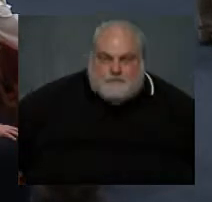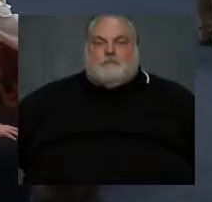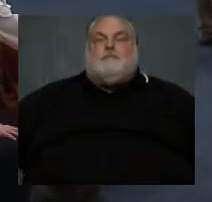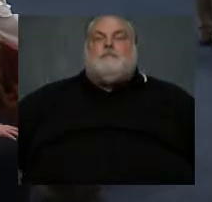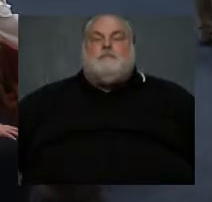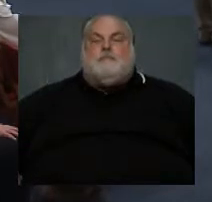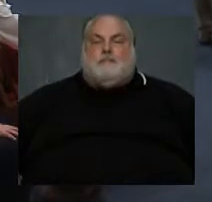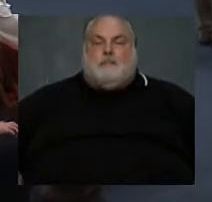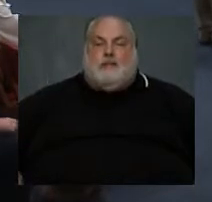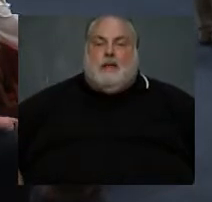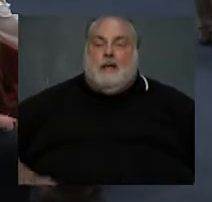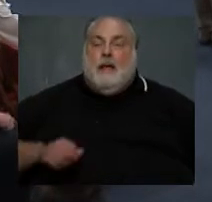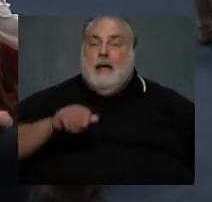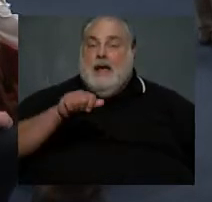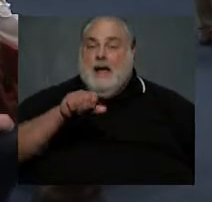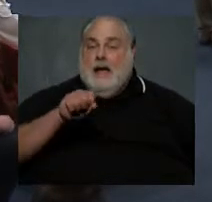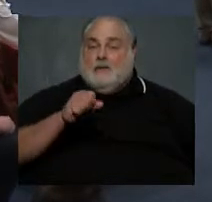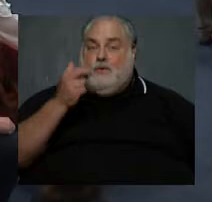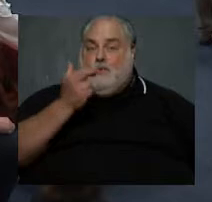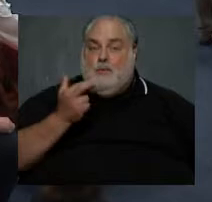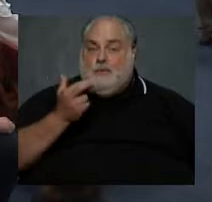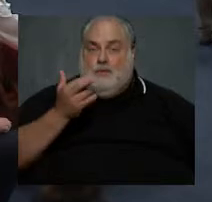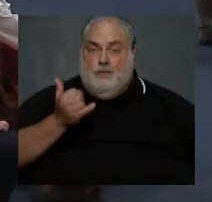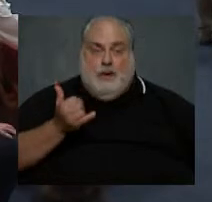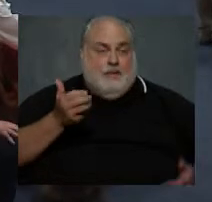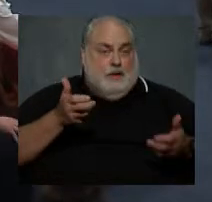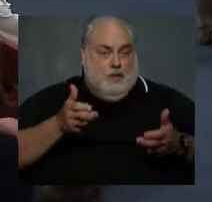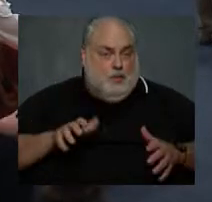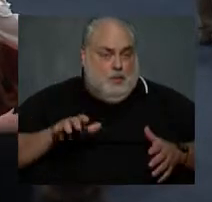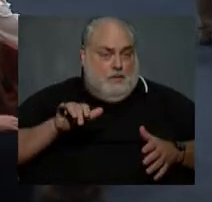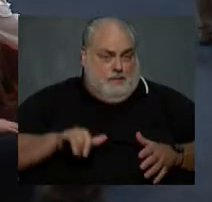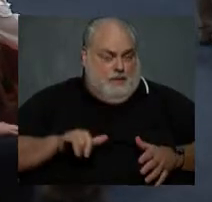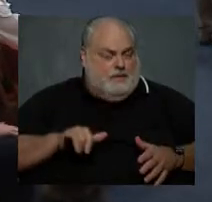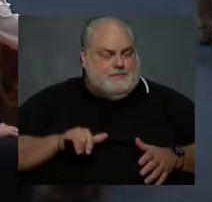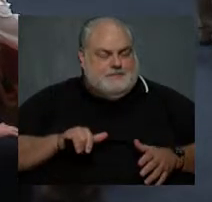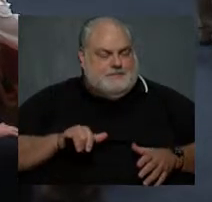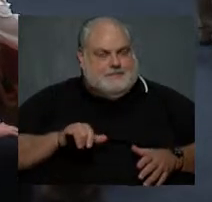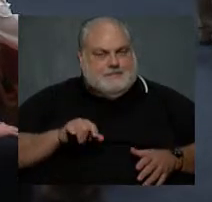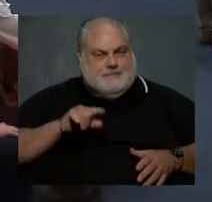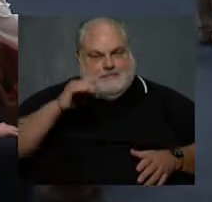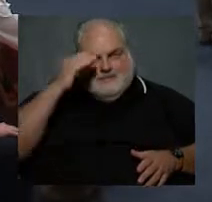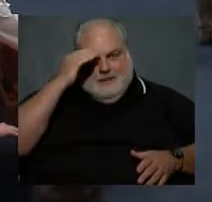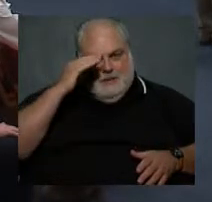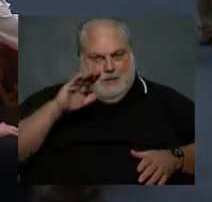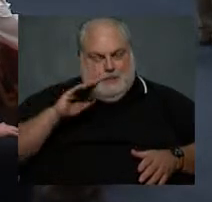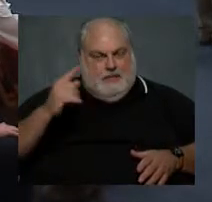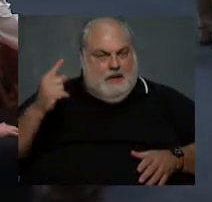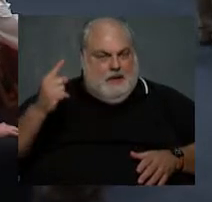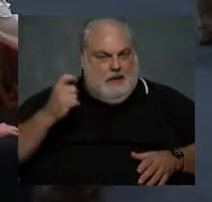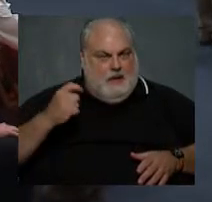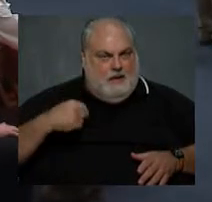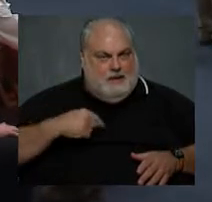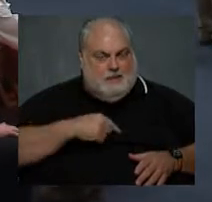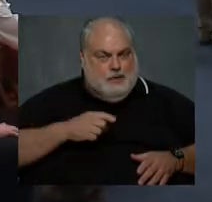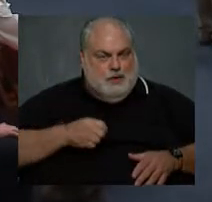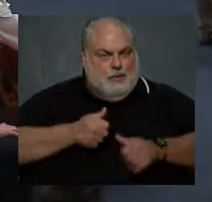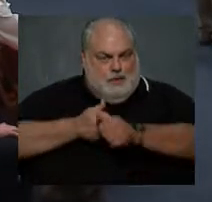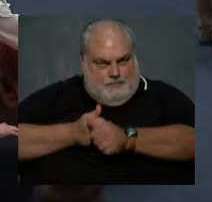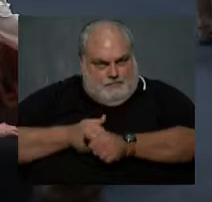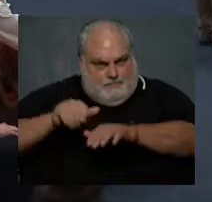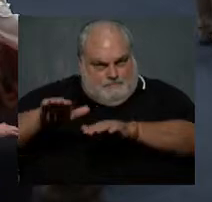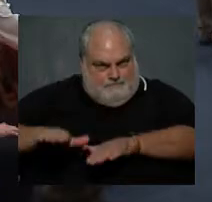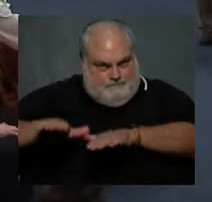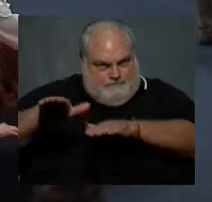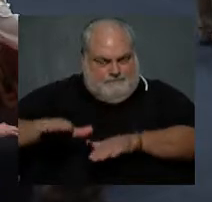why they don't want it. But that's more something that they asked us to do, and we acquiesced